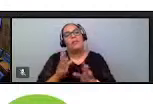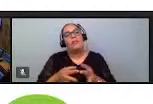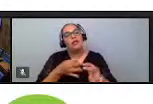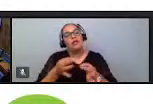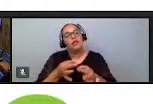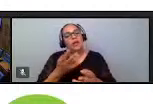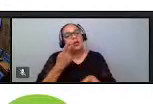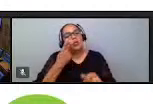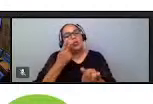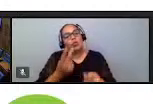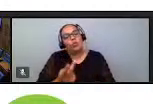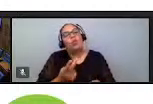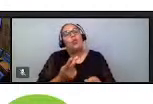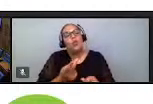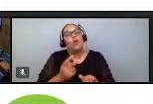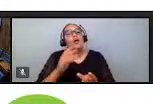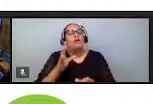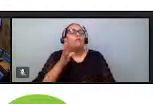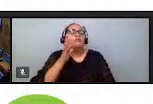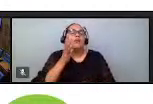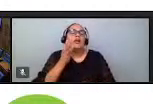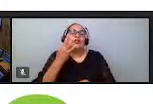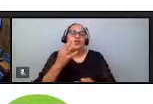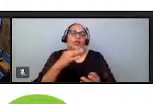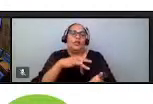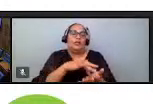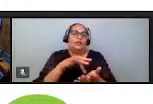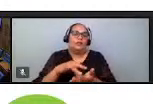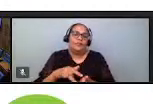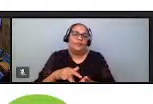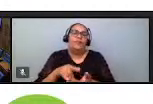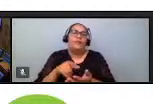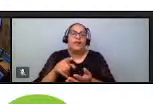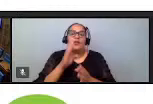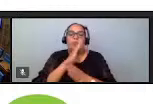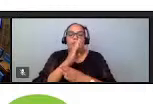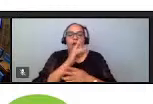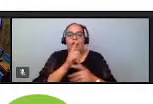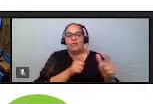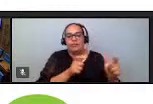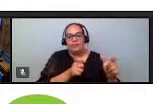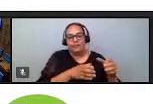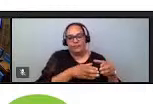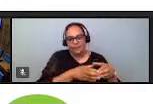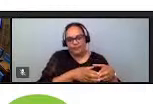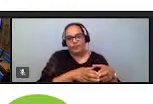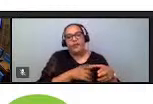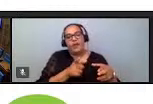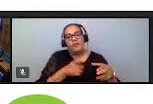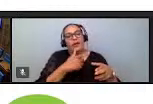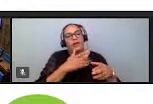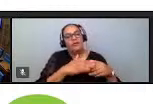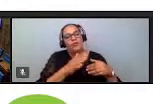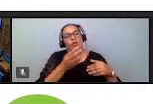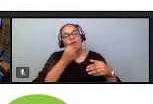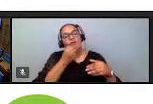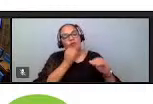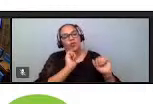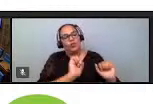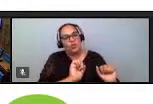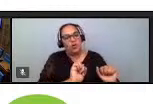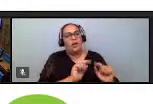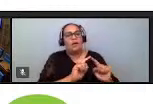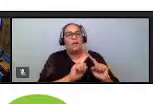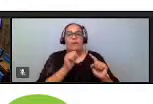looking at What's happen our main three terminals fpt which is a privately run terminal it's very much for the fruit industry as